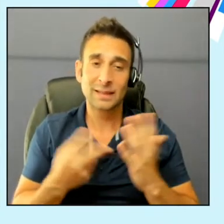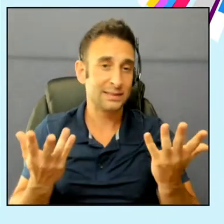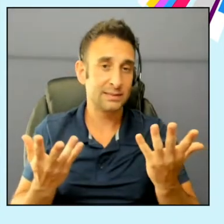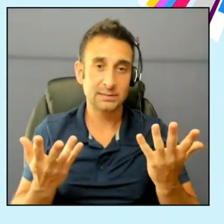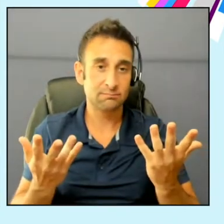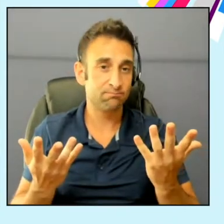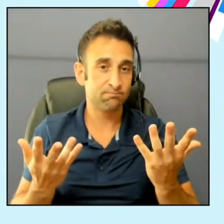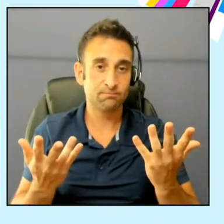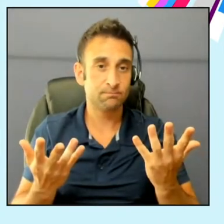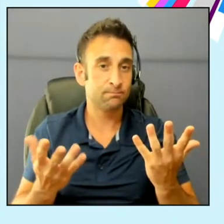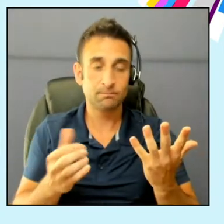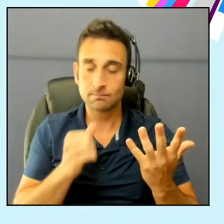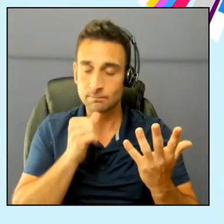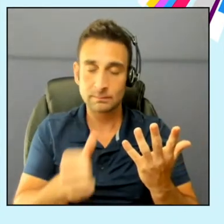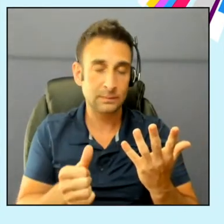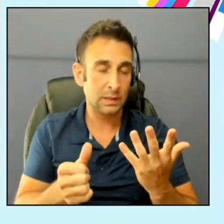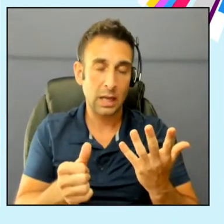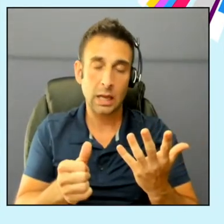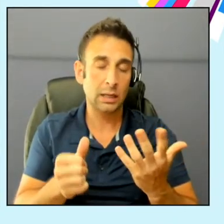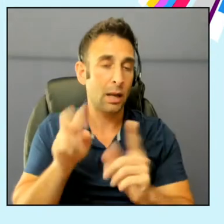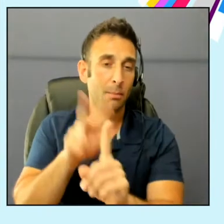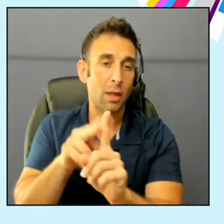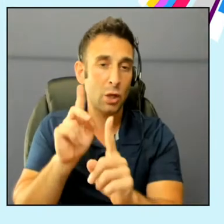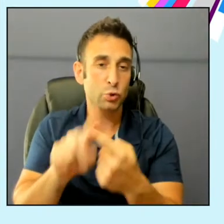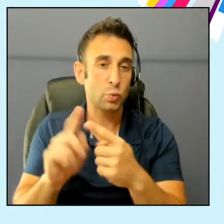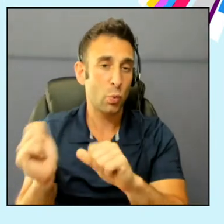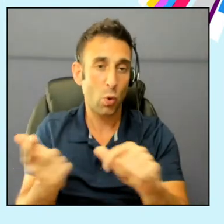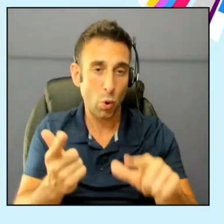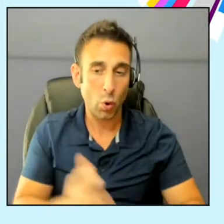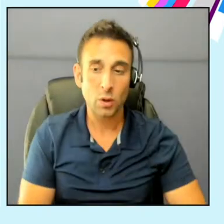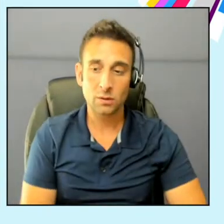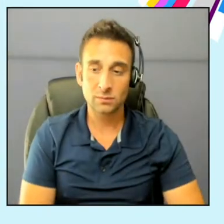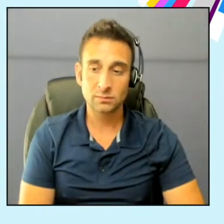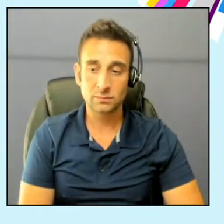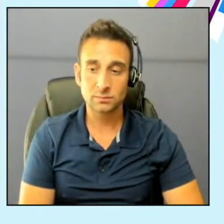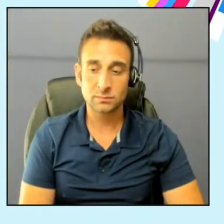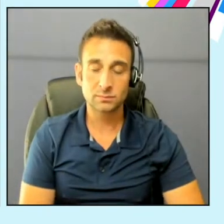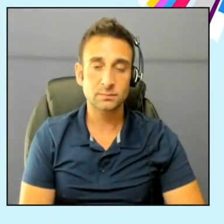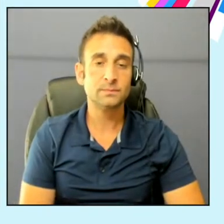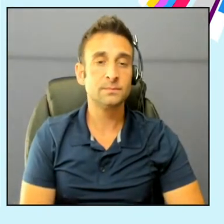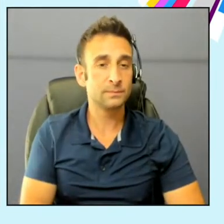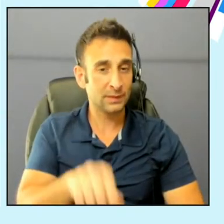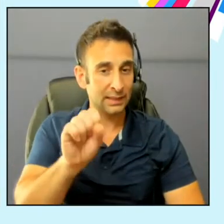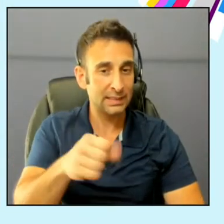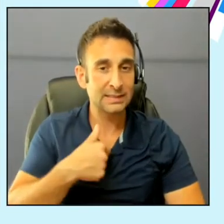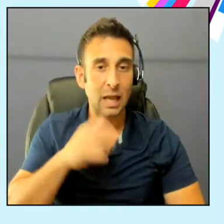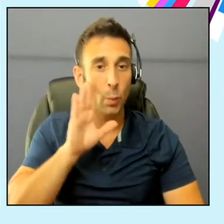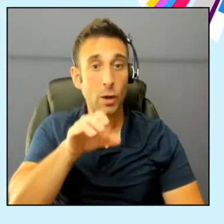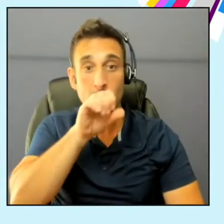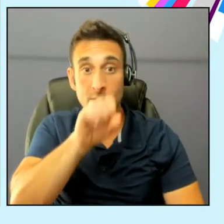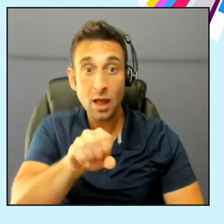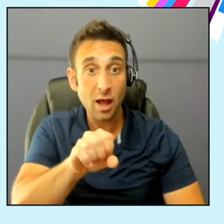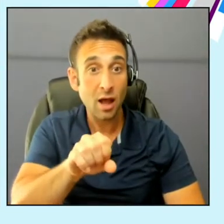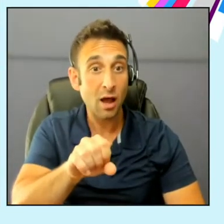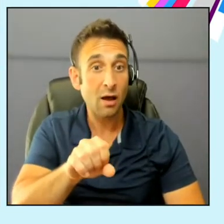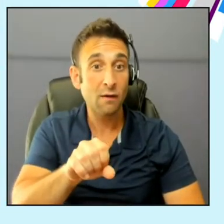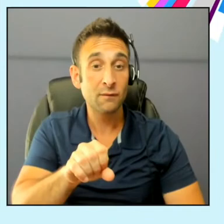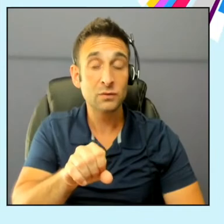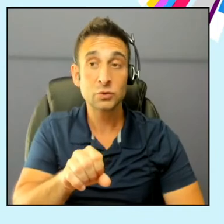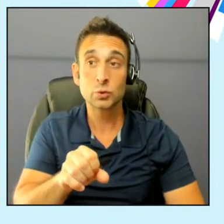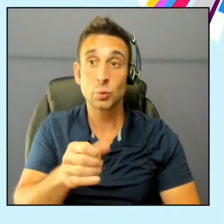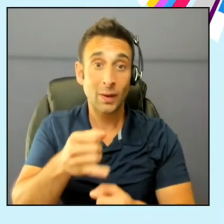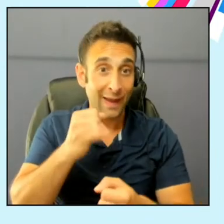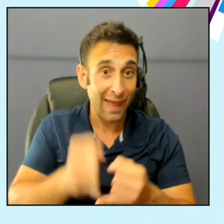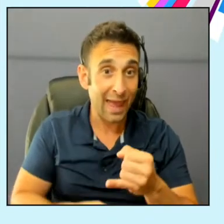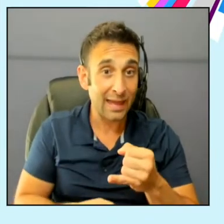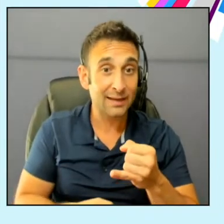it won't be applying to all. So yes, I would love to pretty much leave with a note